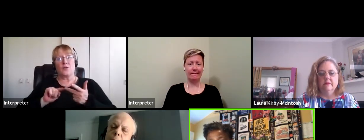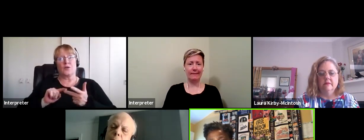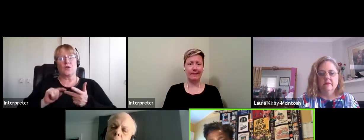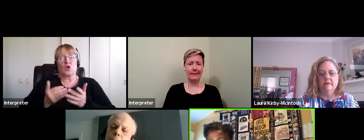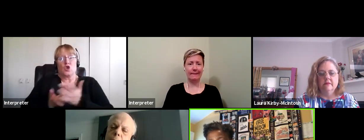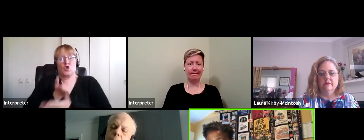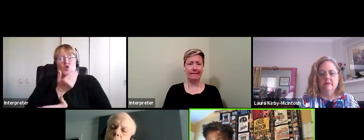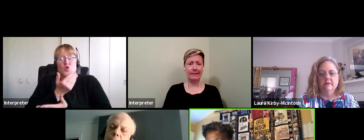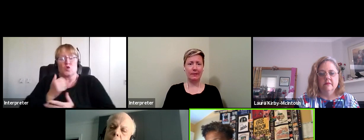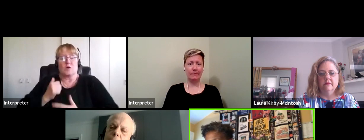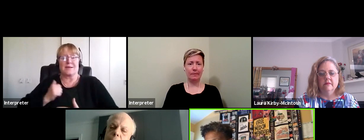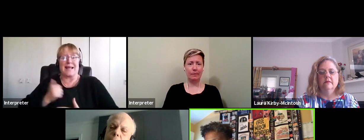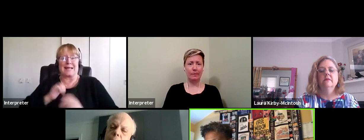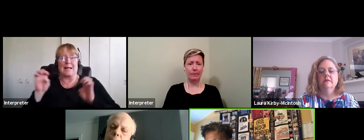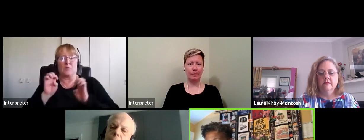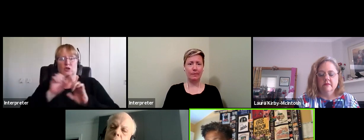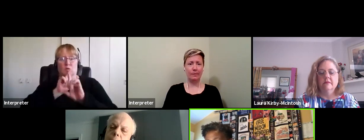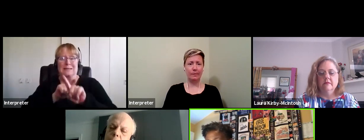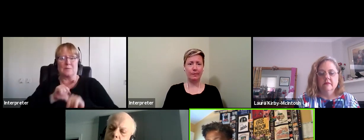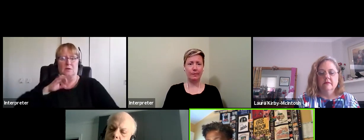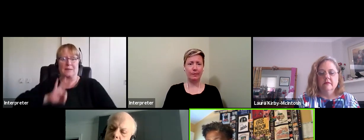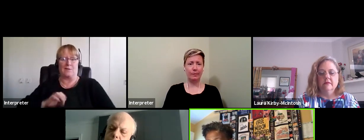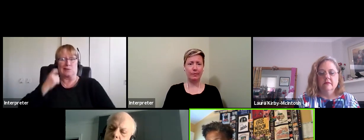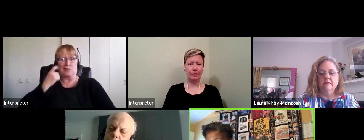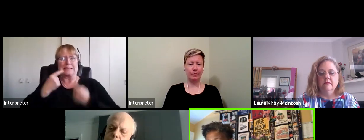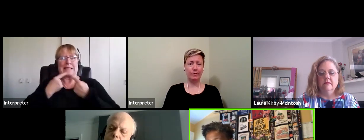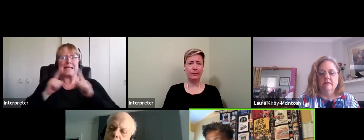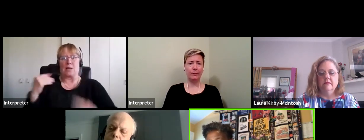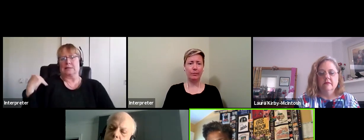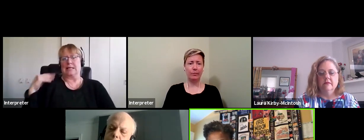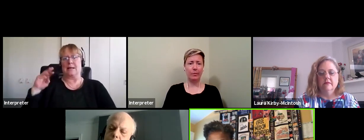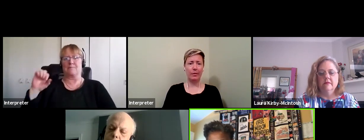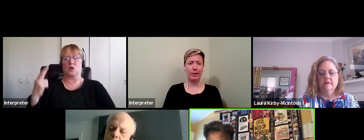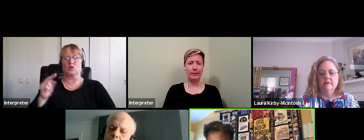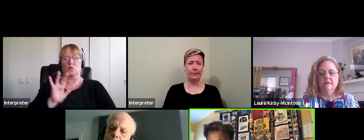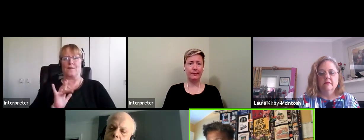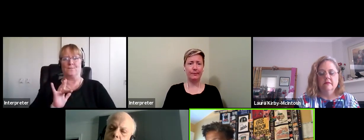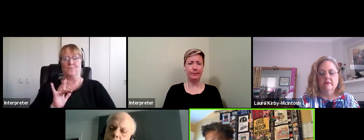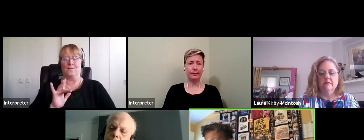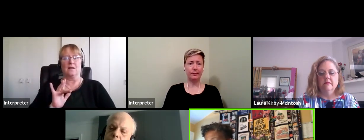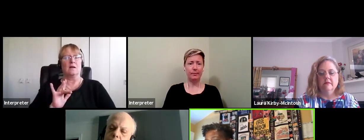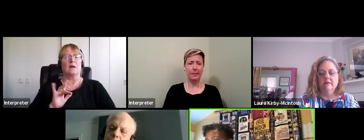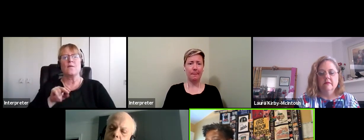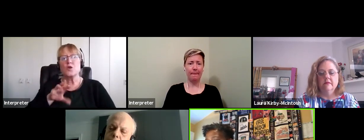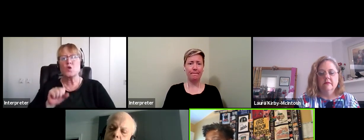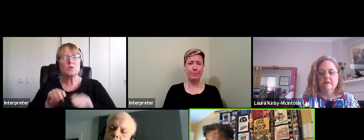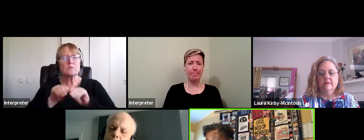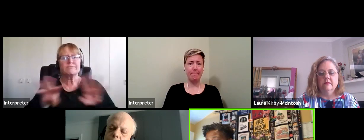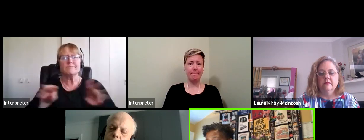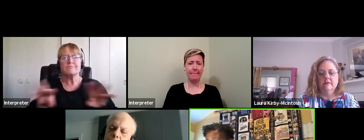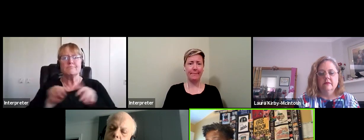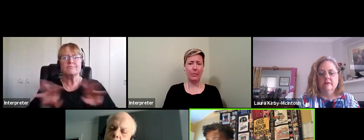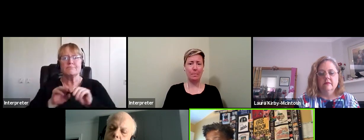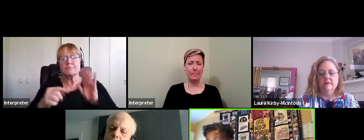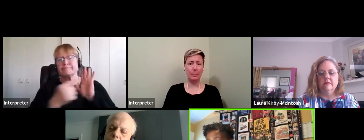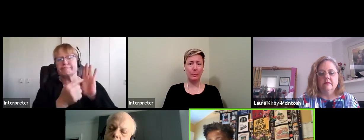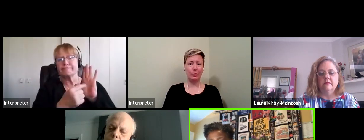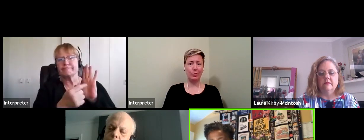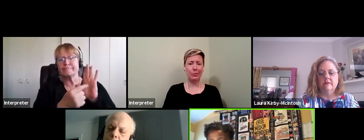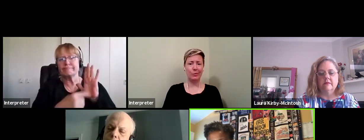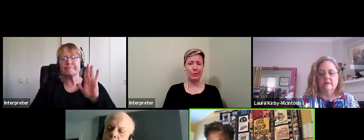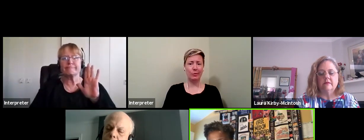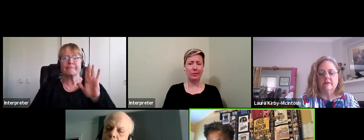Emergency Response Benefit that was announced on March 25th. And this has been in the news a fair bit. While it's